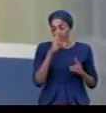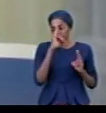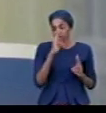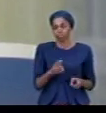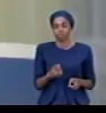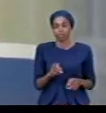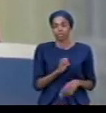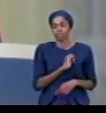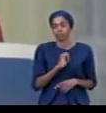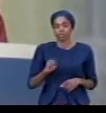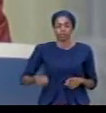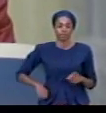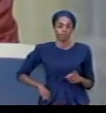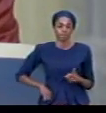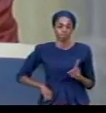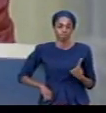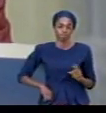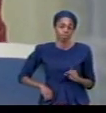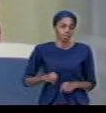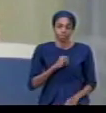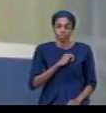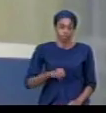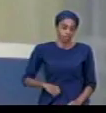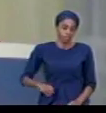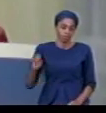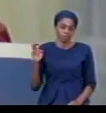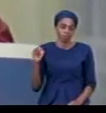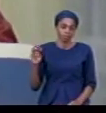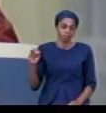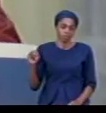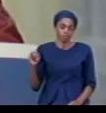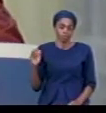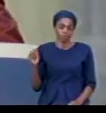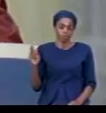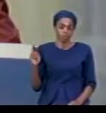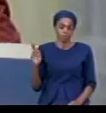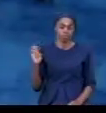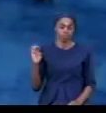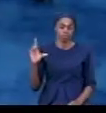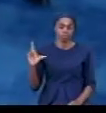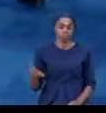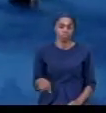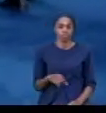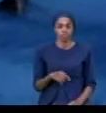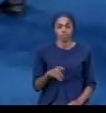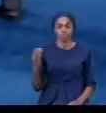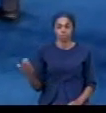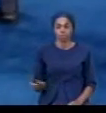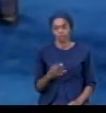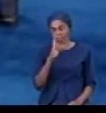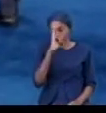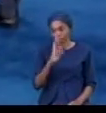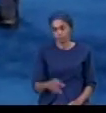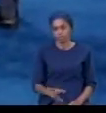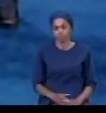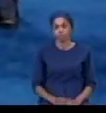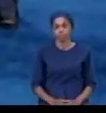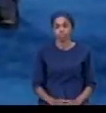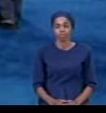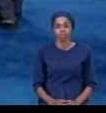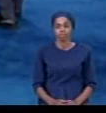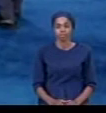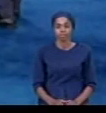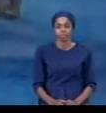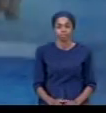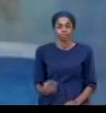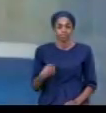the Commissioner of Ministry of Internal Security. You're welcome, sir. Thank you very much. We